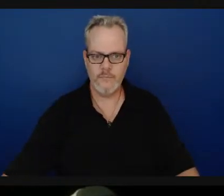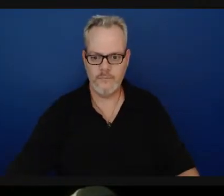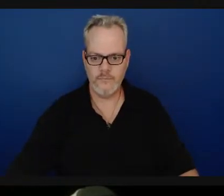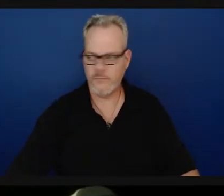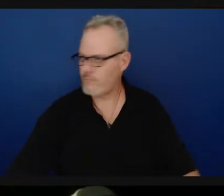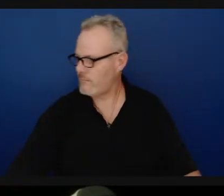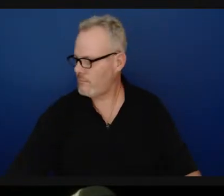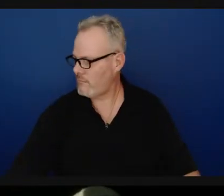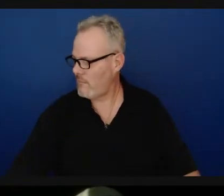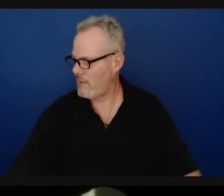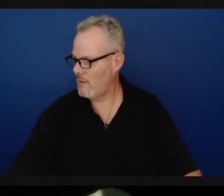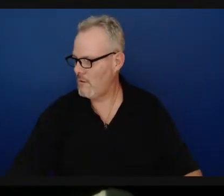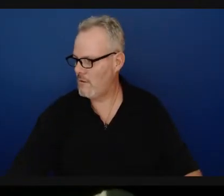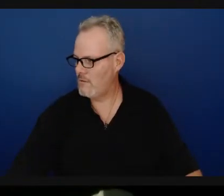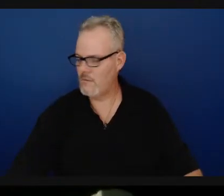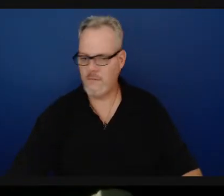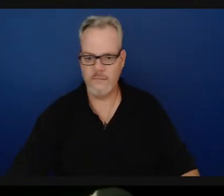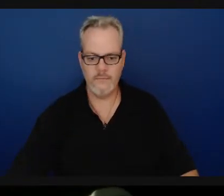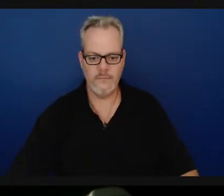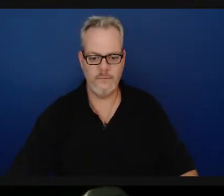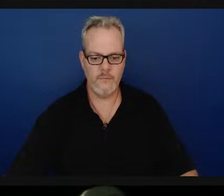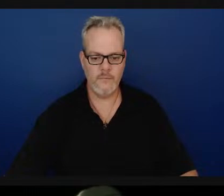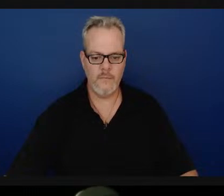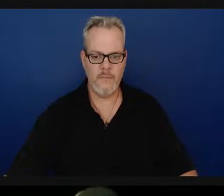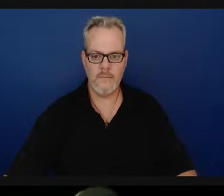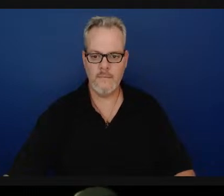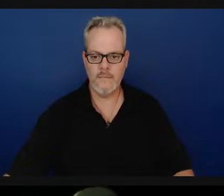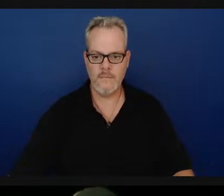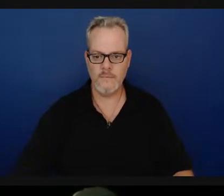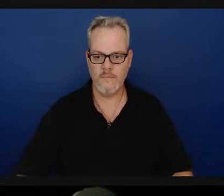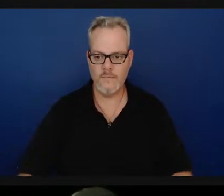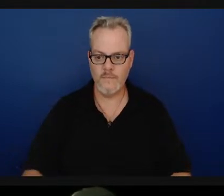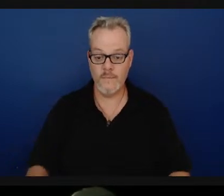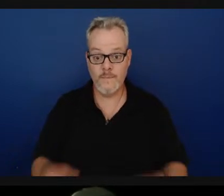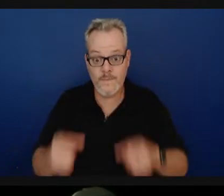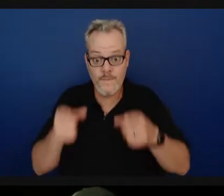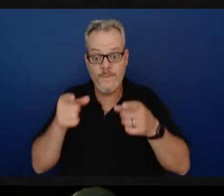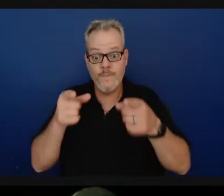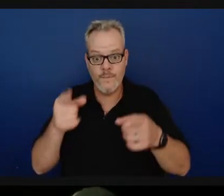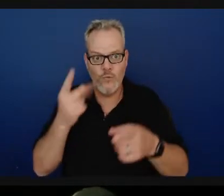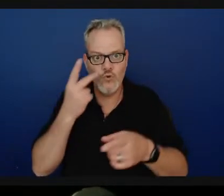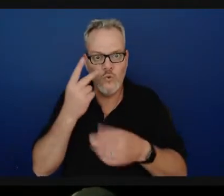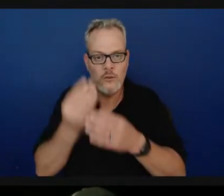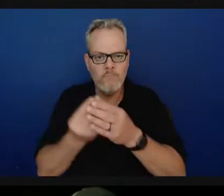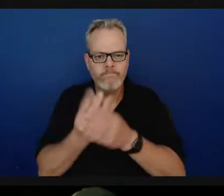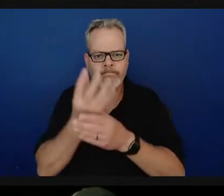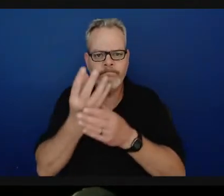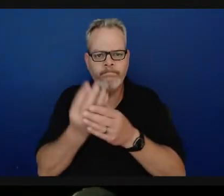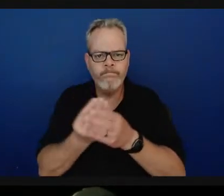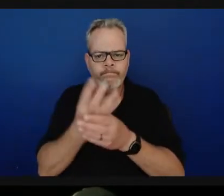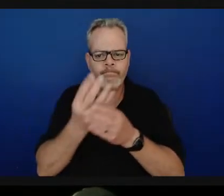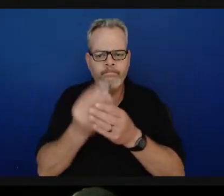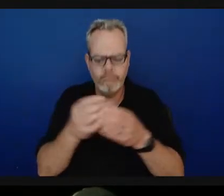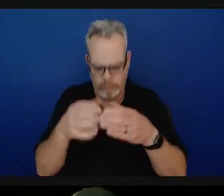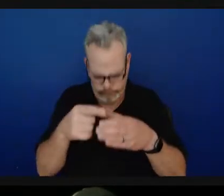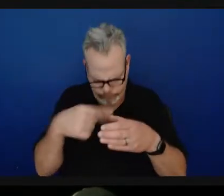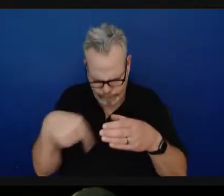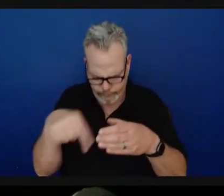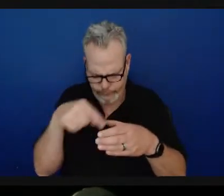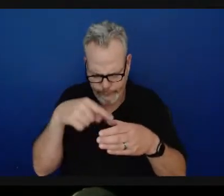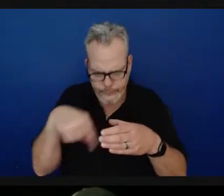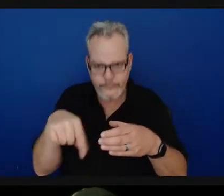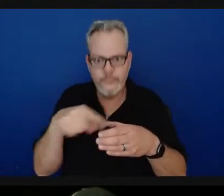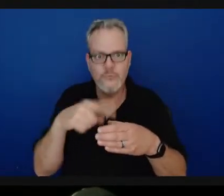Nice reverse angle. You see there's a standing pond of lava shooting up and through. If the sound would come through, you guys could